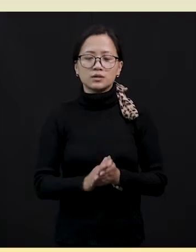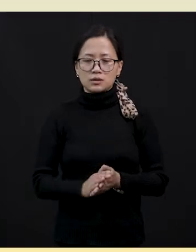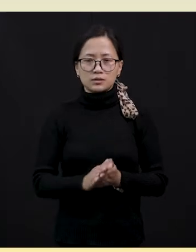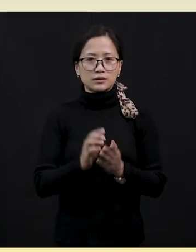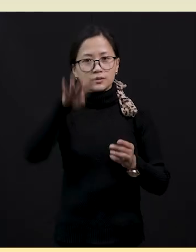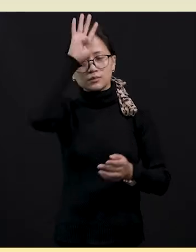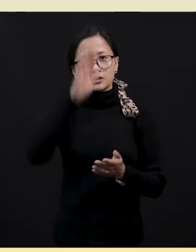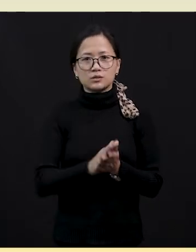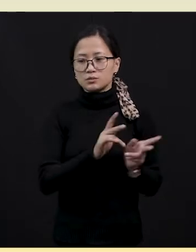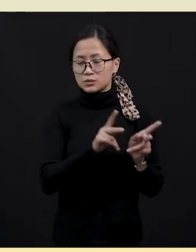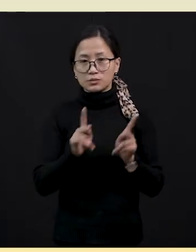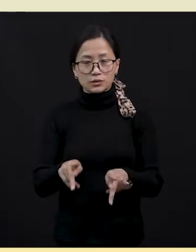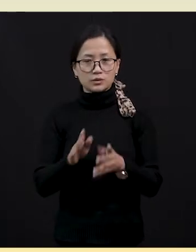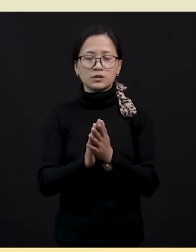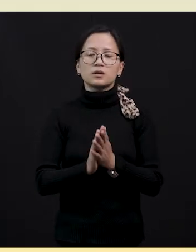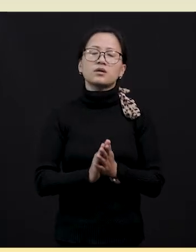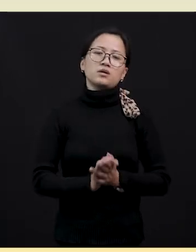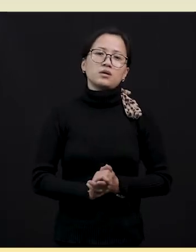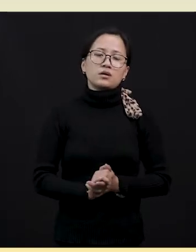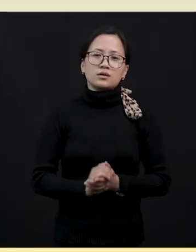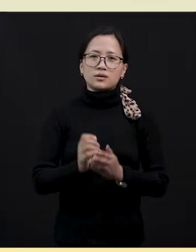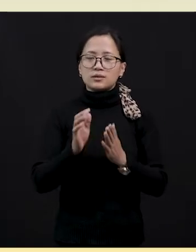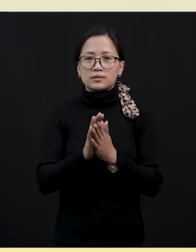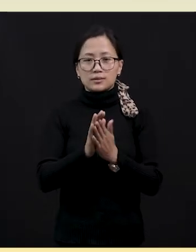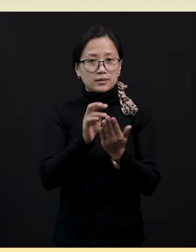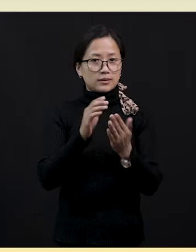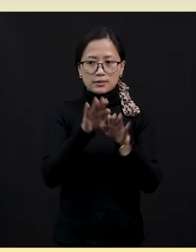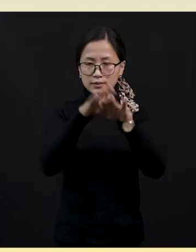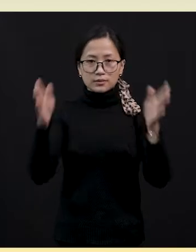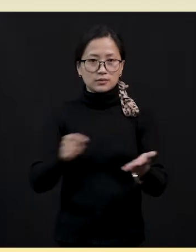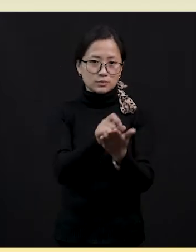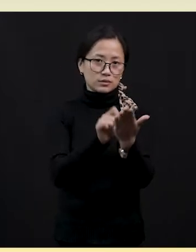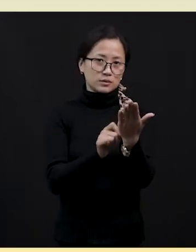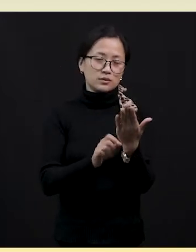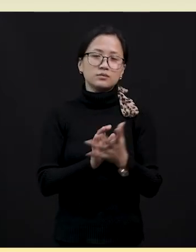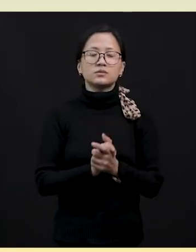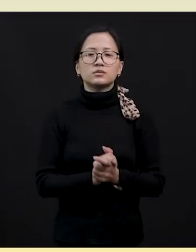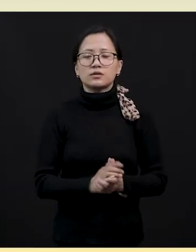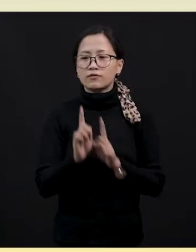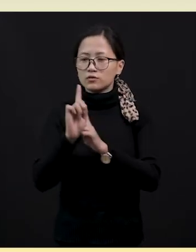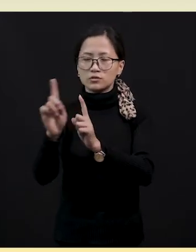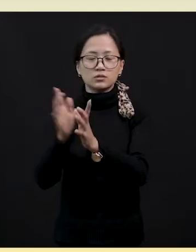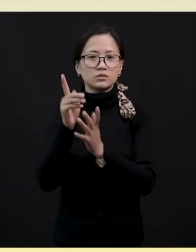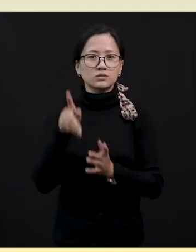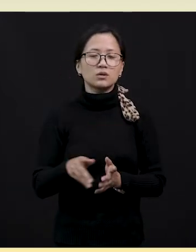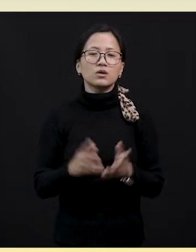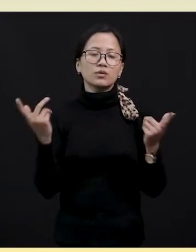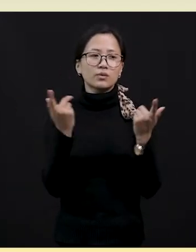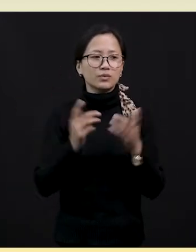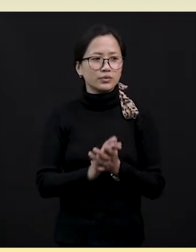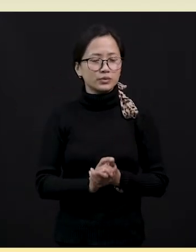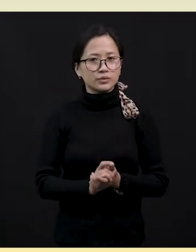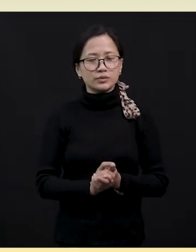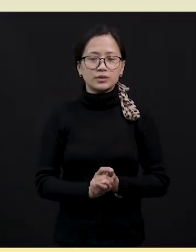timetable and then follow it well. So what was the question is, what was